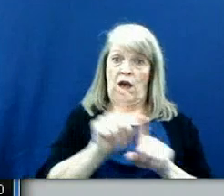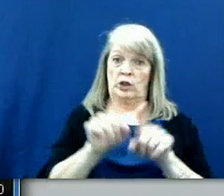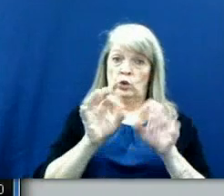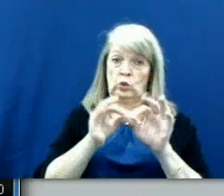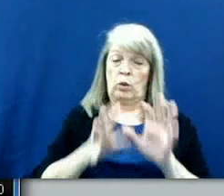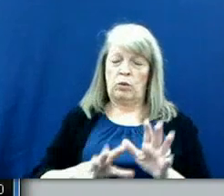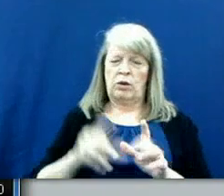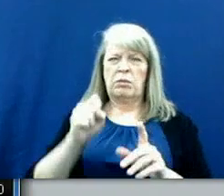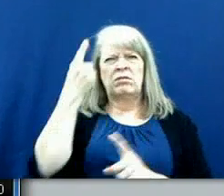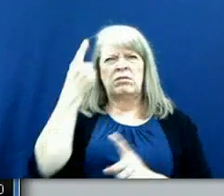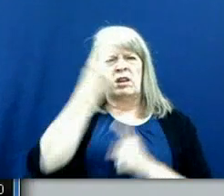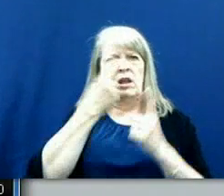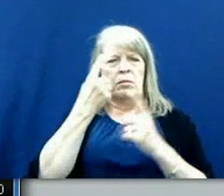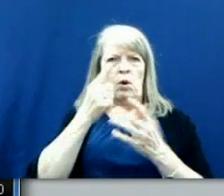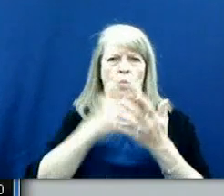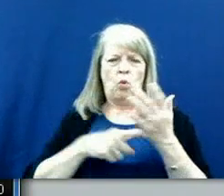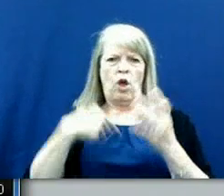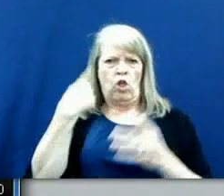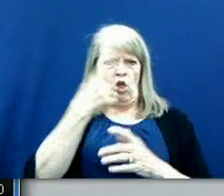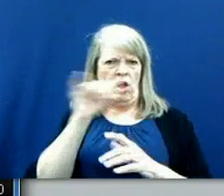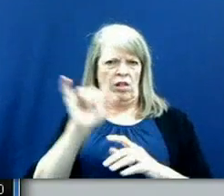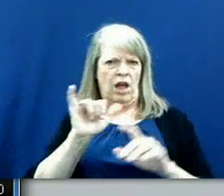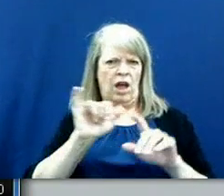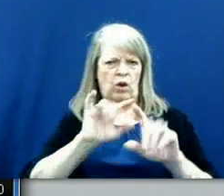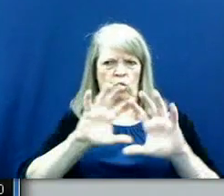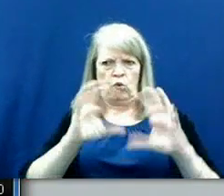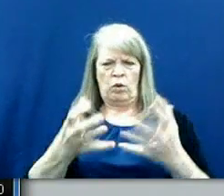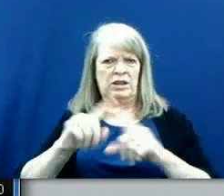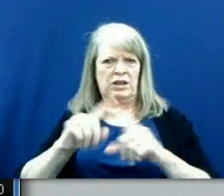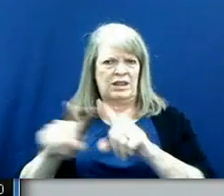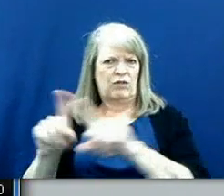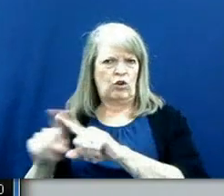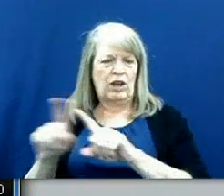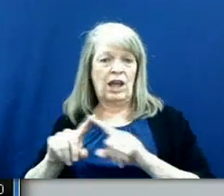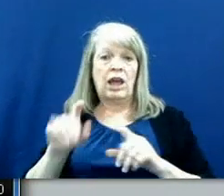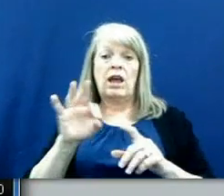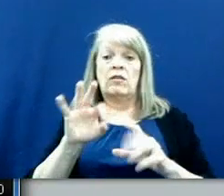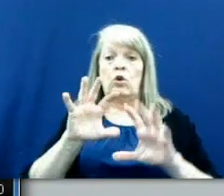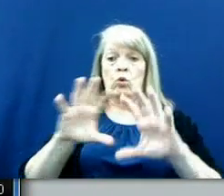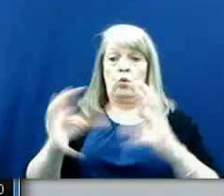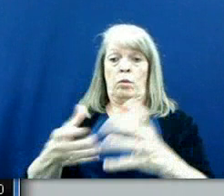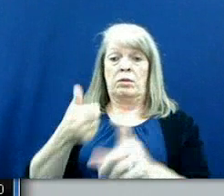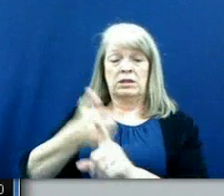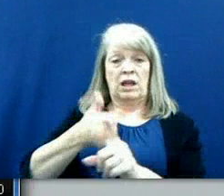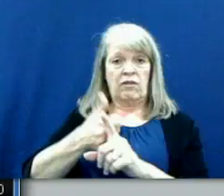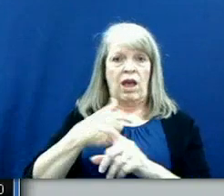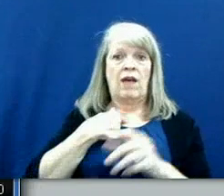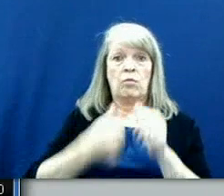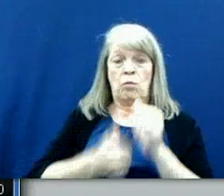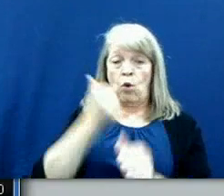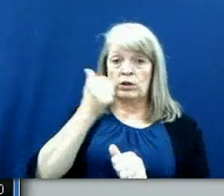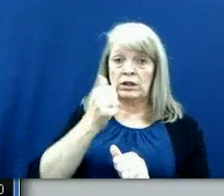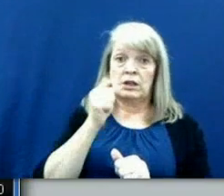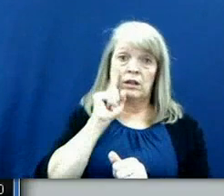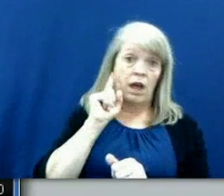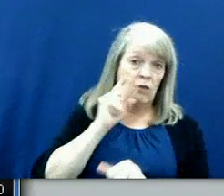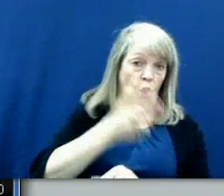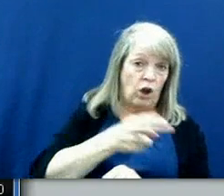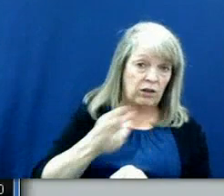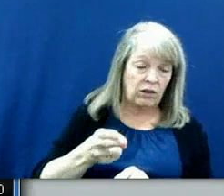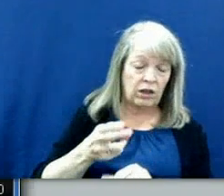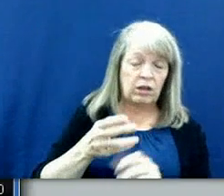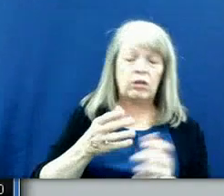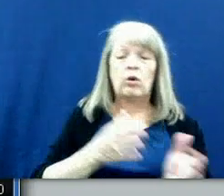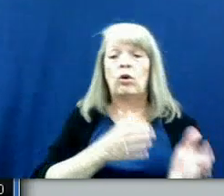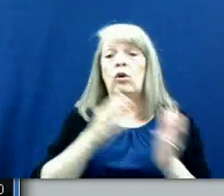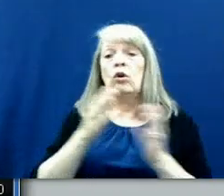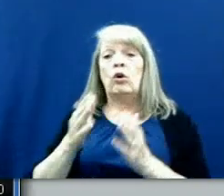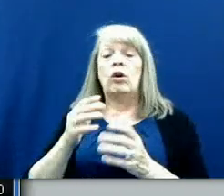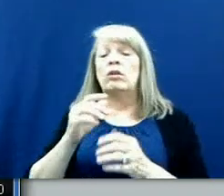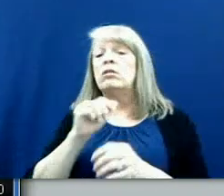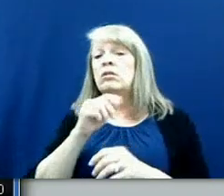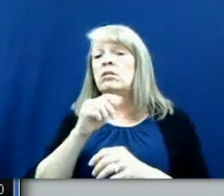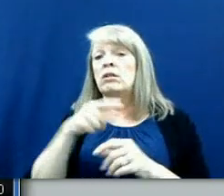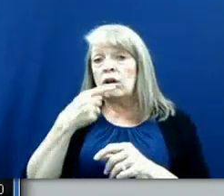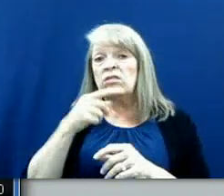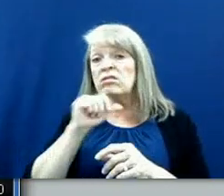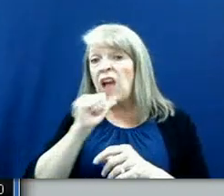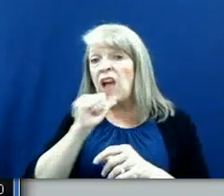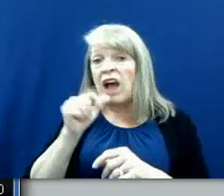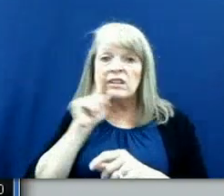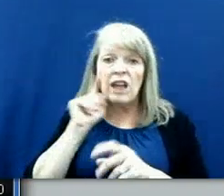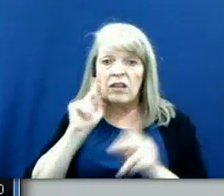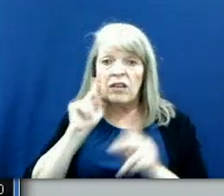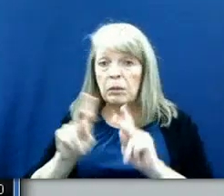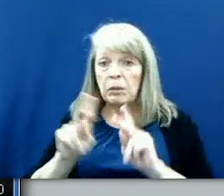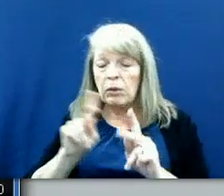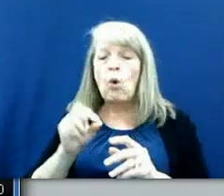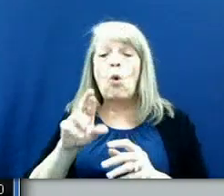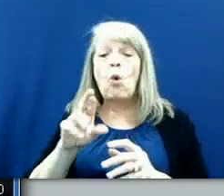differ, depending on whether the group had a majority of deaf and hard of hearing members, non-deaf members, or whether the